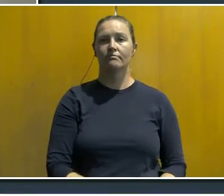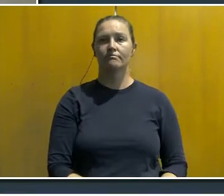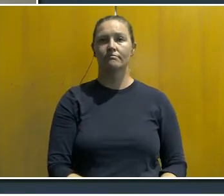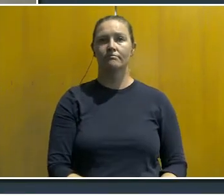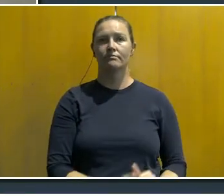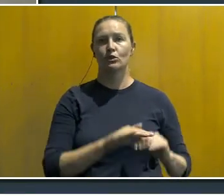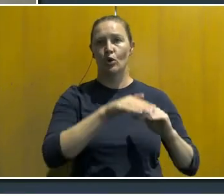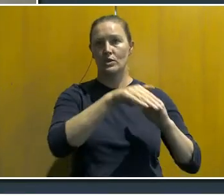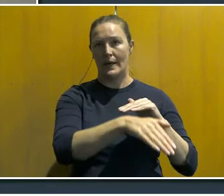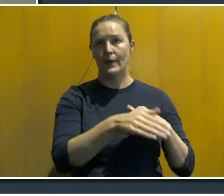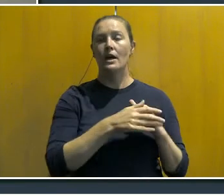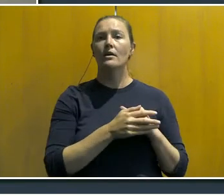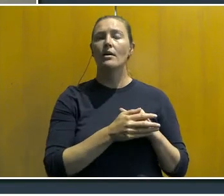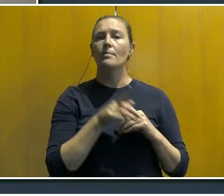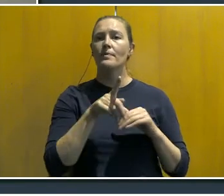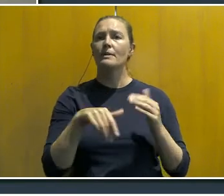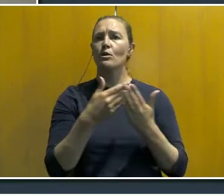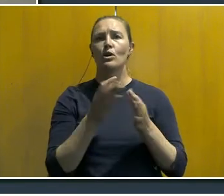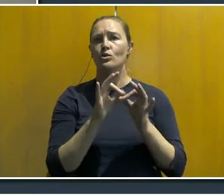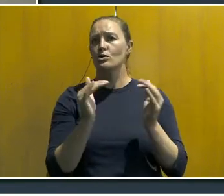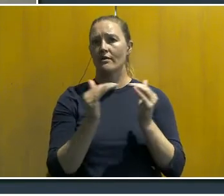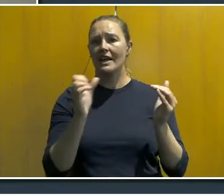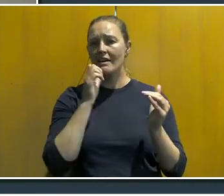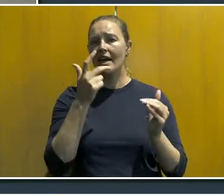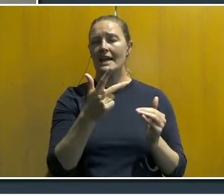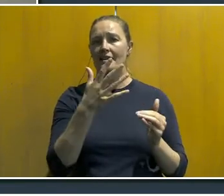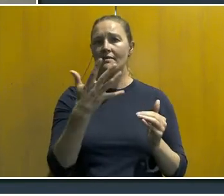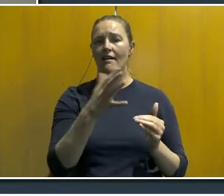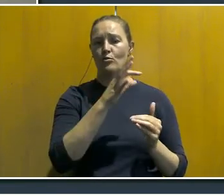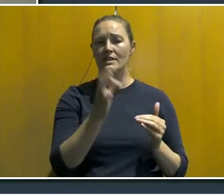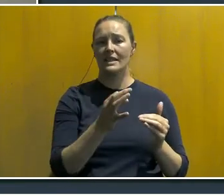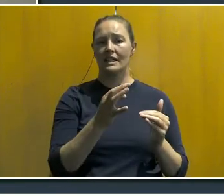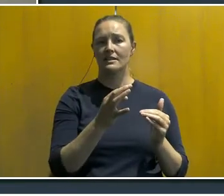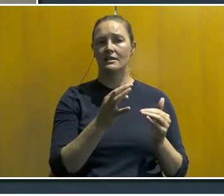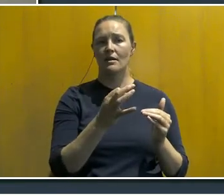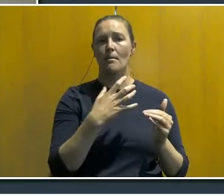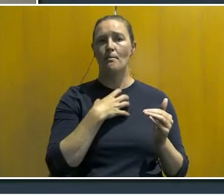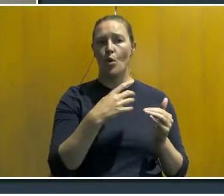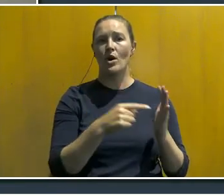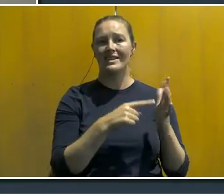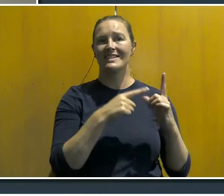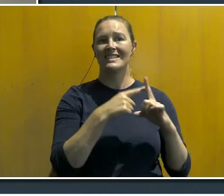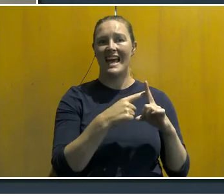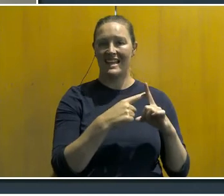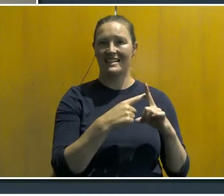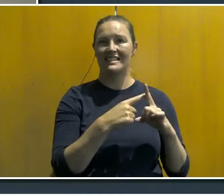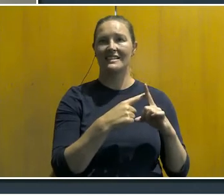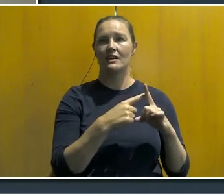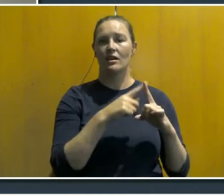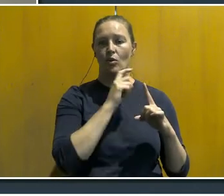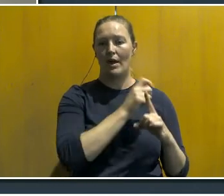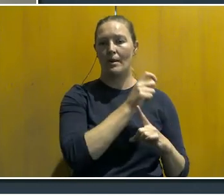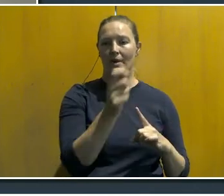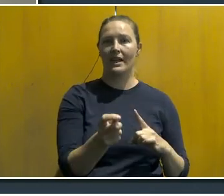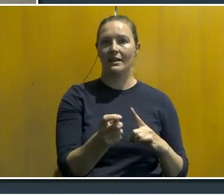It's not a fair proposal when 85% more tax, as I like to call it, is going to be